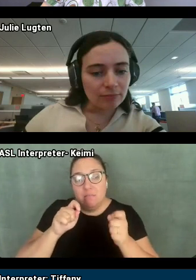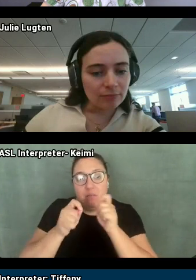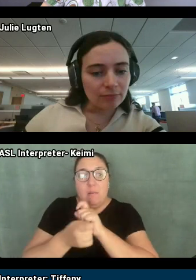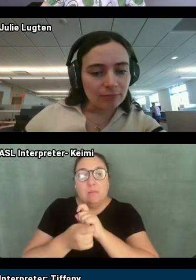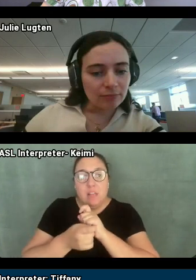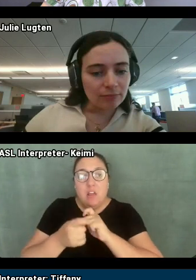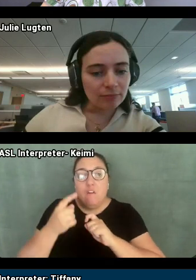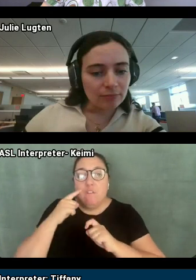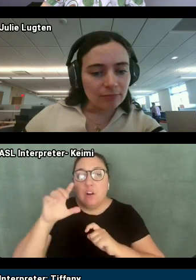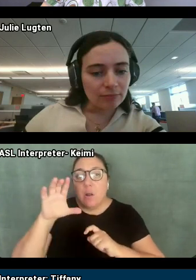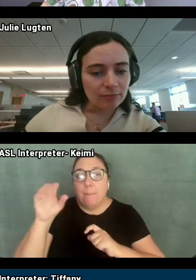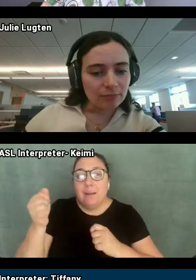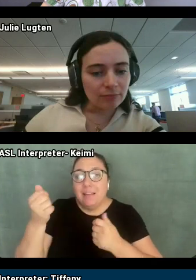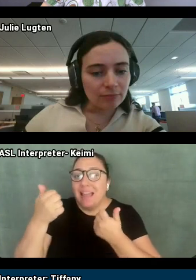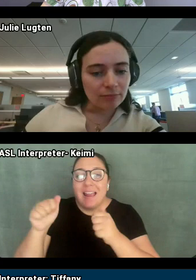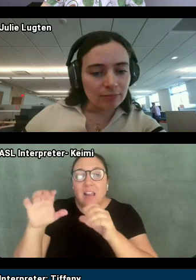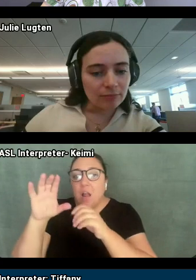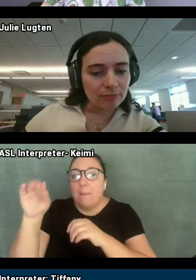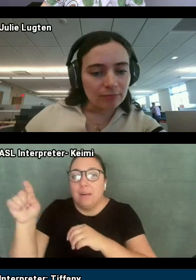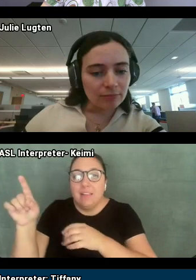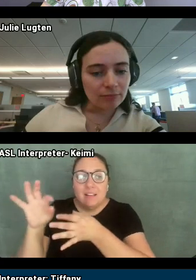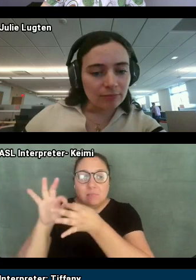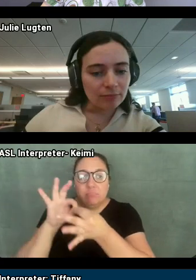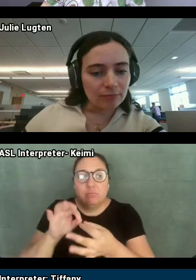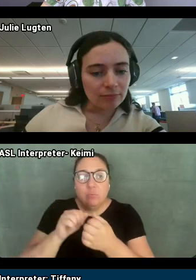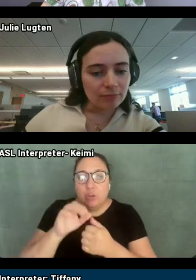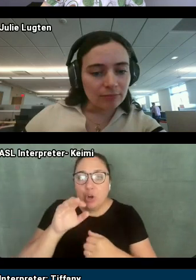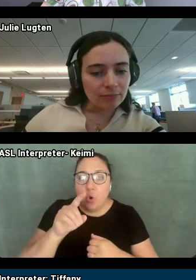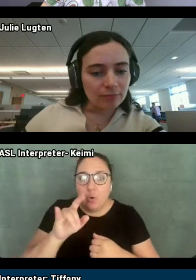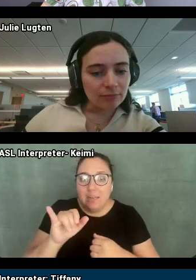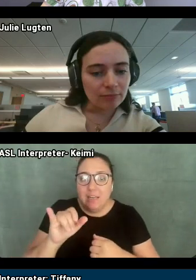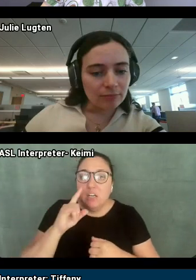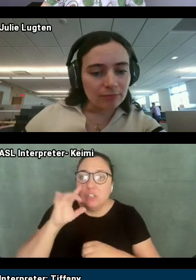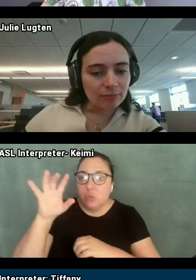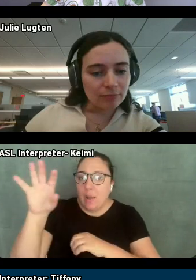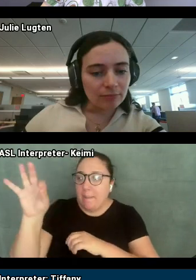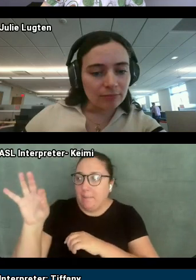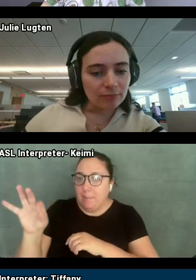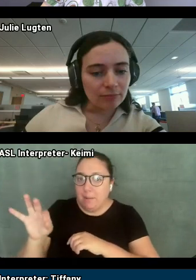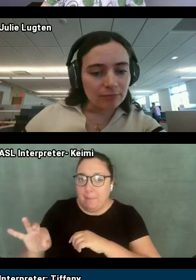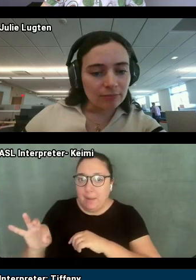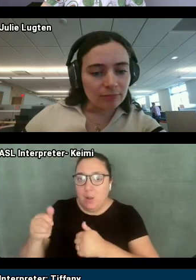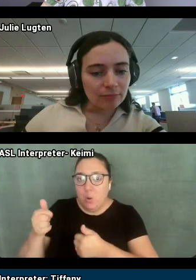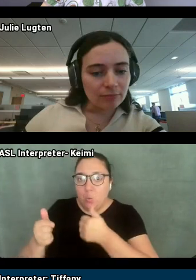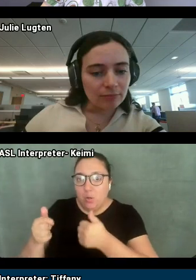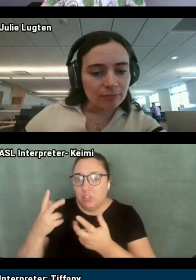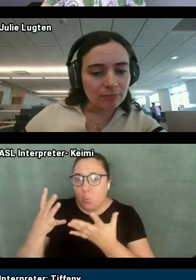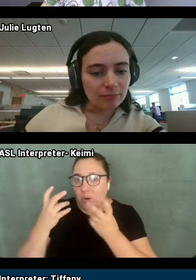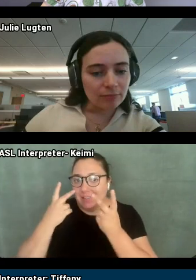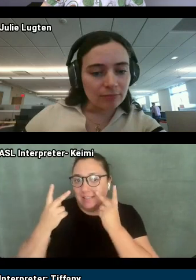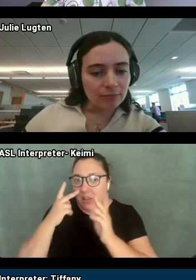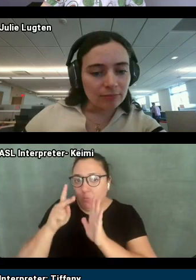are associated to Cody. So here I can select which one of these companies I want to see the properties